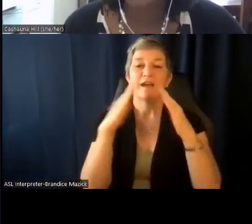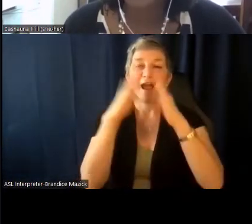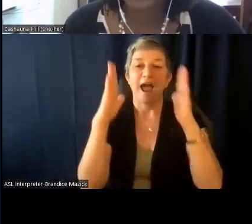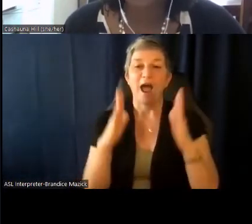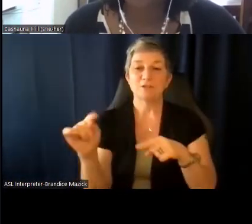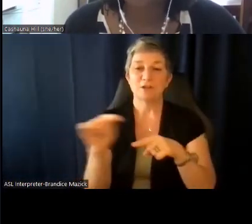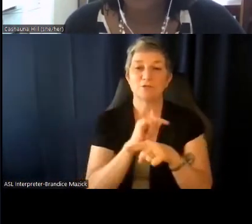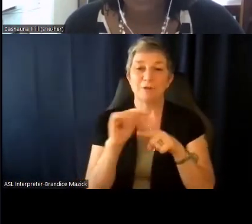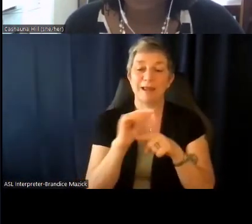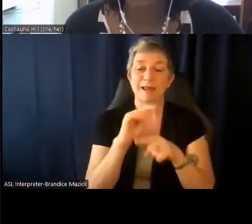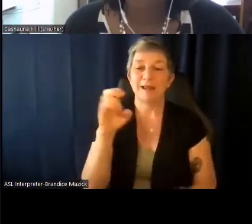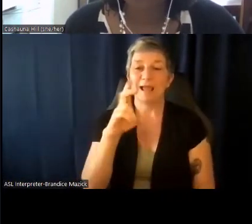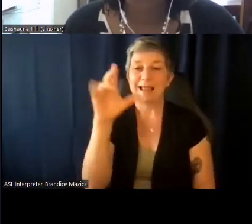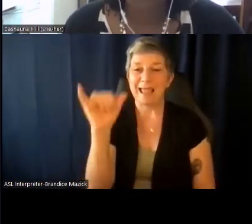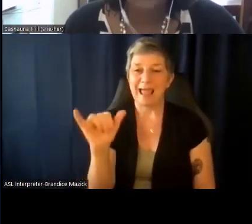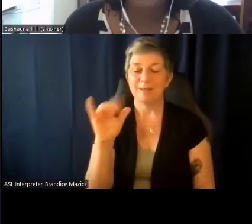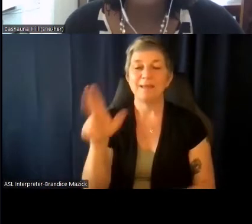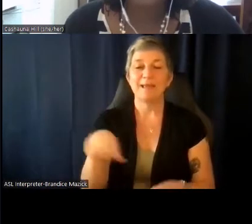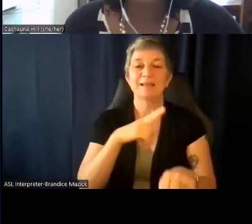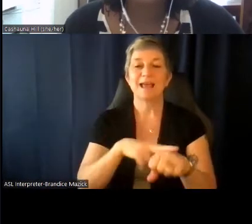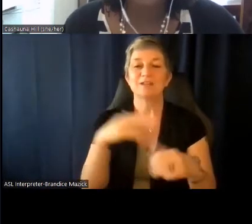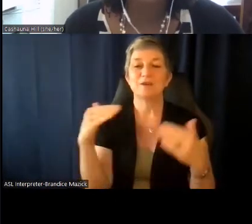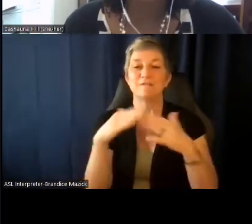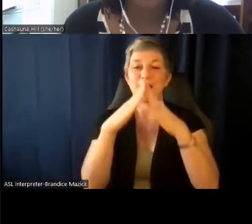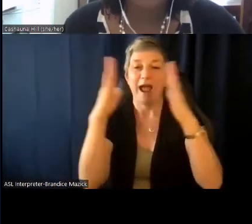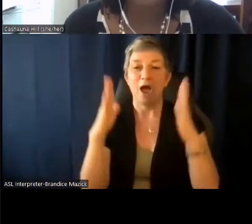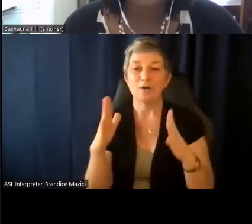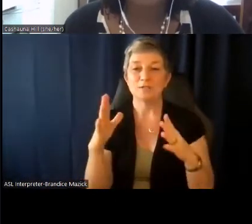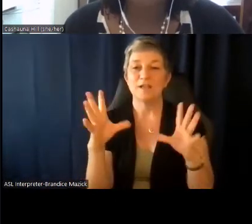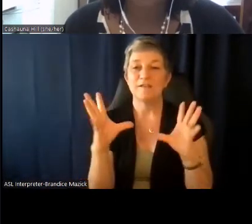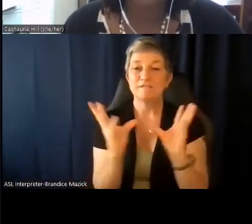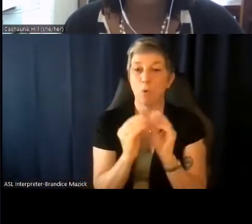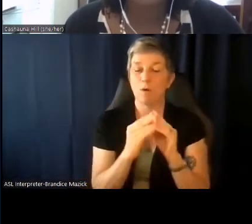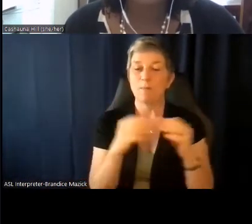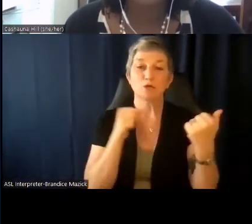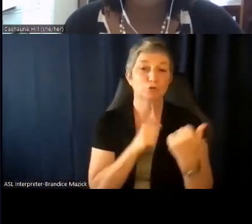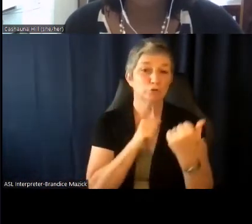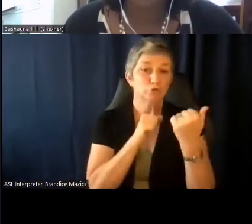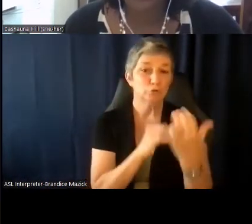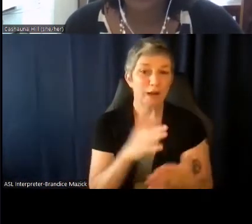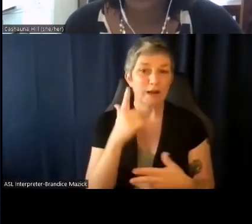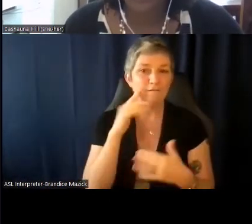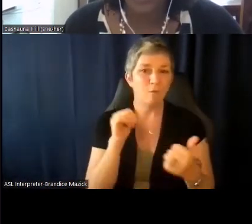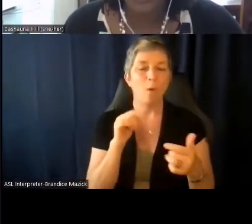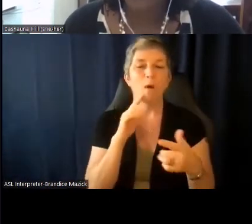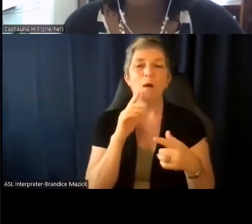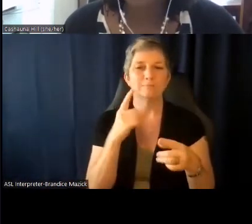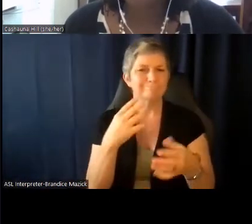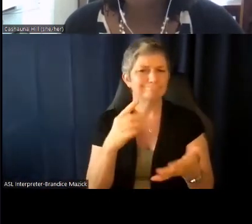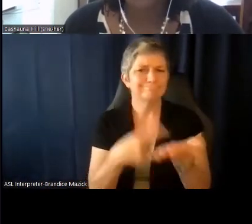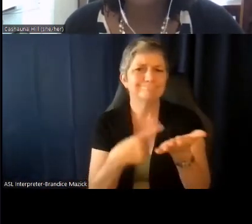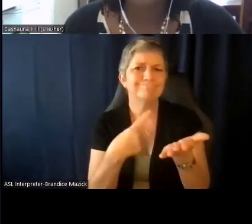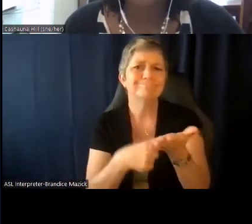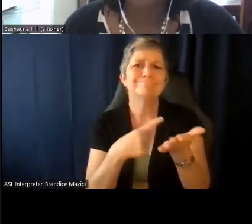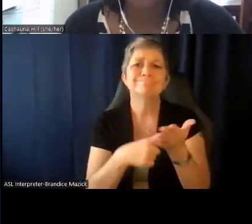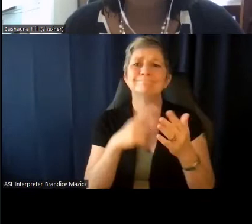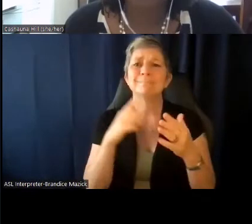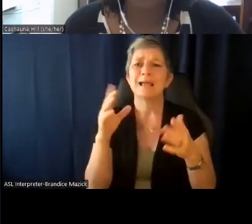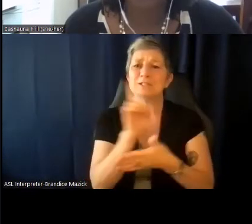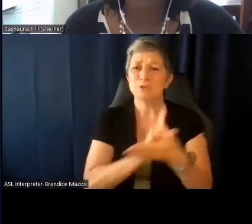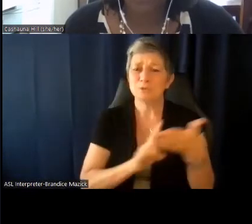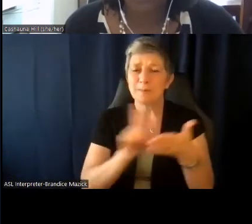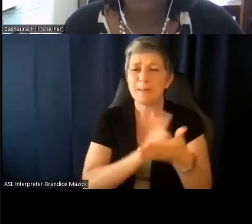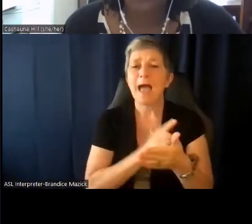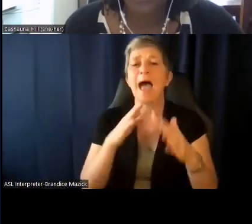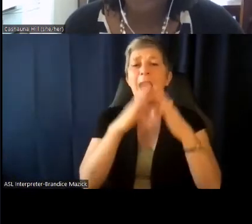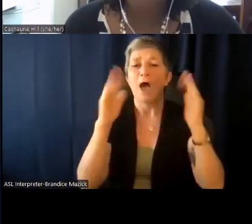Academy's National Fair Housing Forum titled Strategies for Addressing Discrimination, Housing Providers' Use of